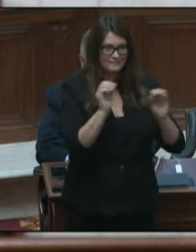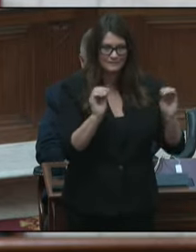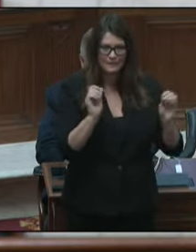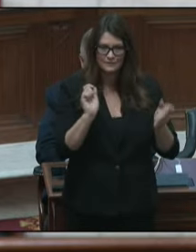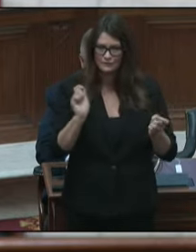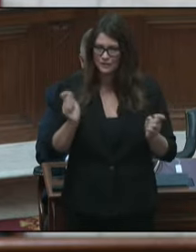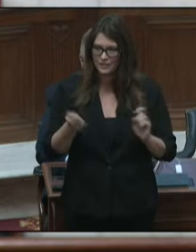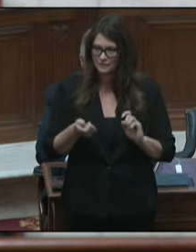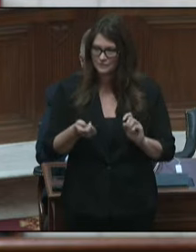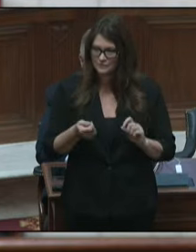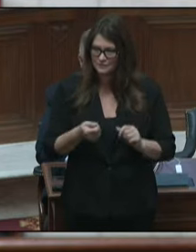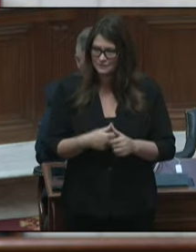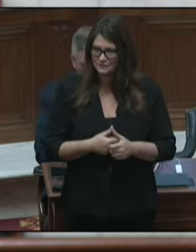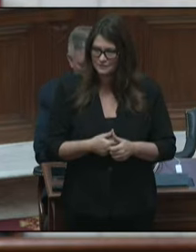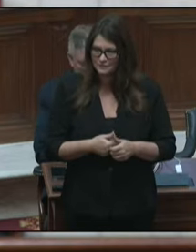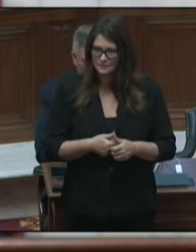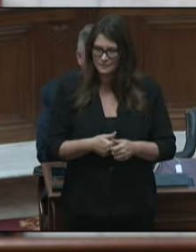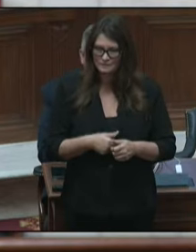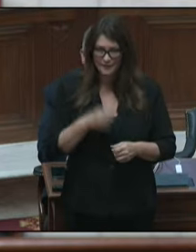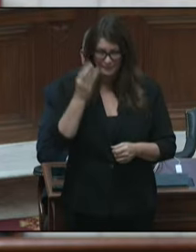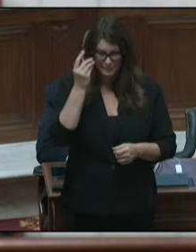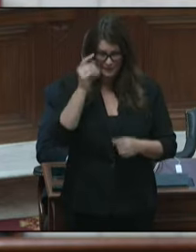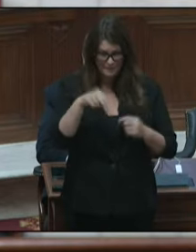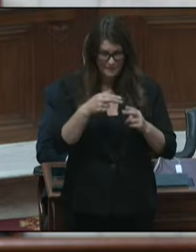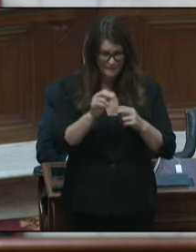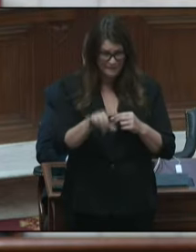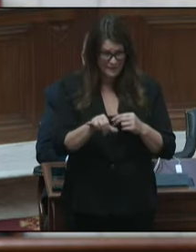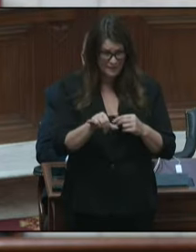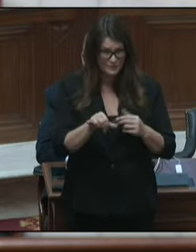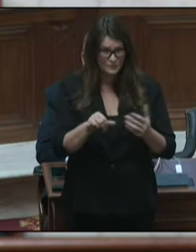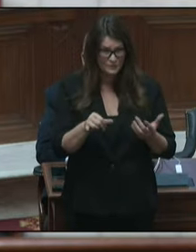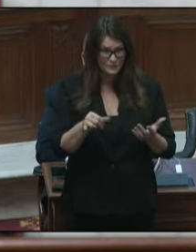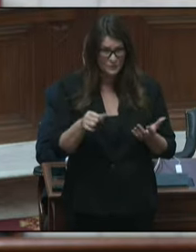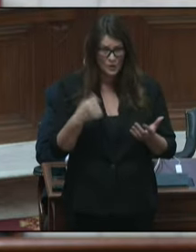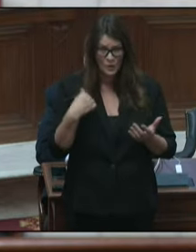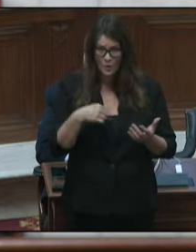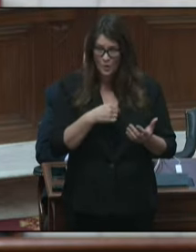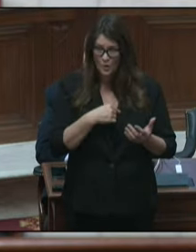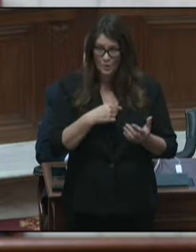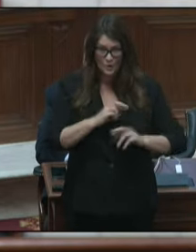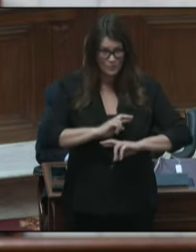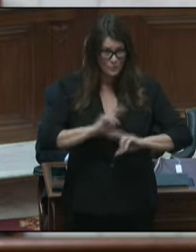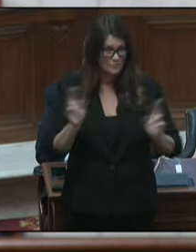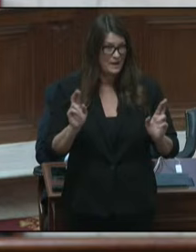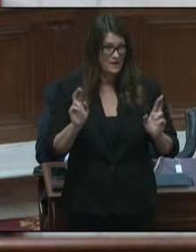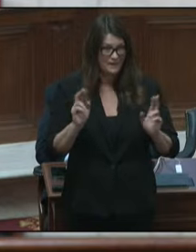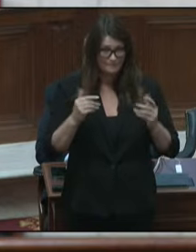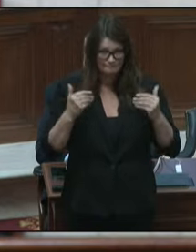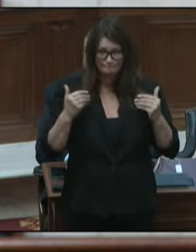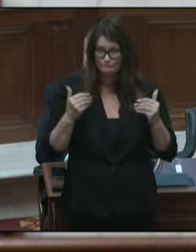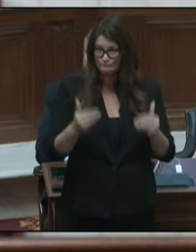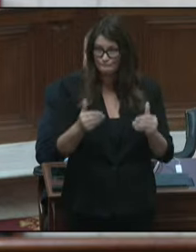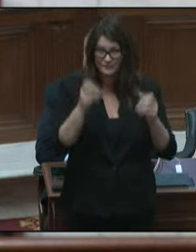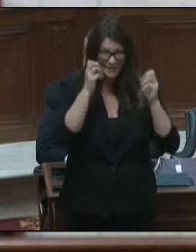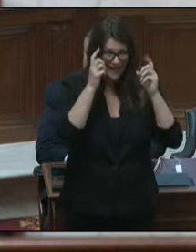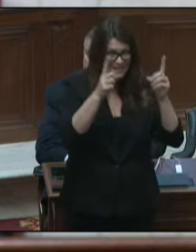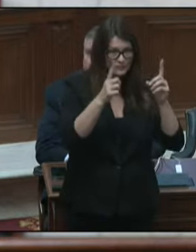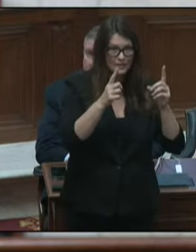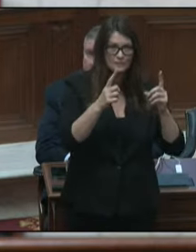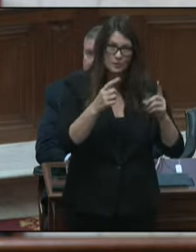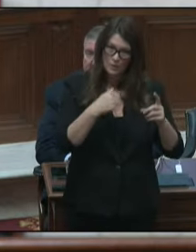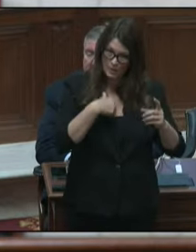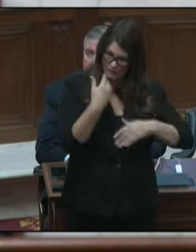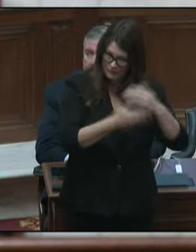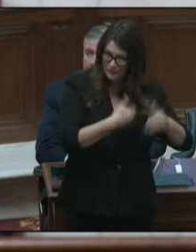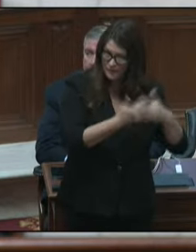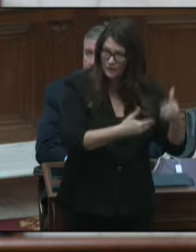changed. Just think about it. You know, we absolutely stepped up to the plate in regard to education. We sure got a long ways